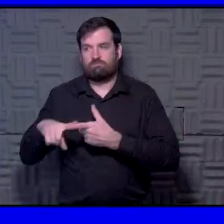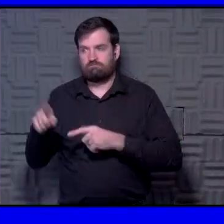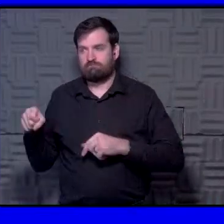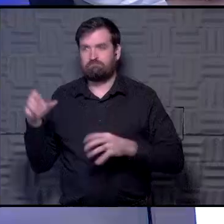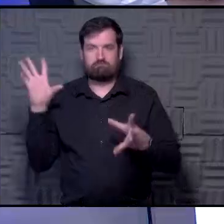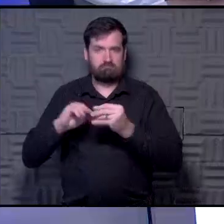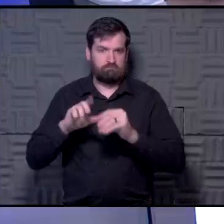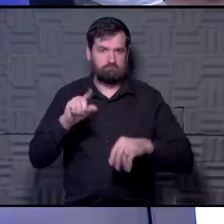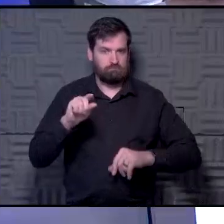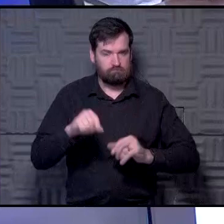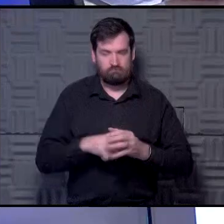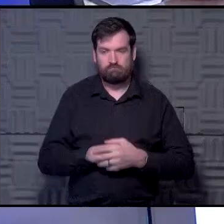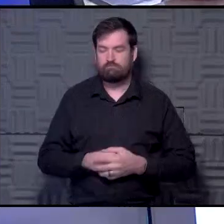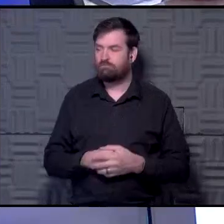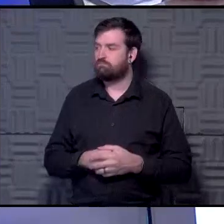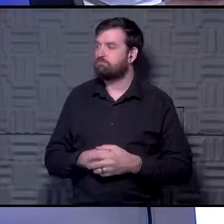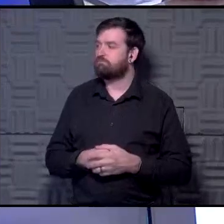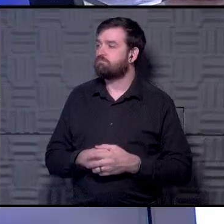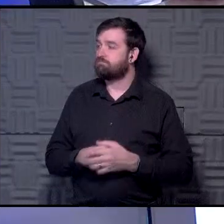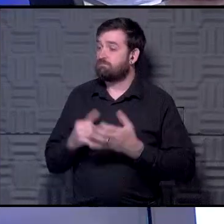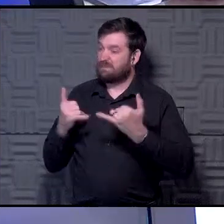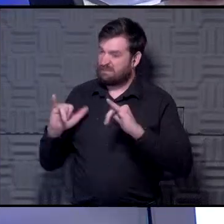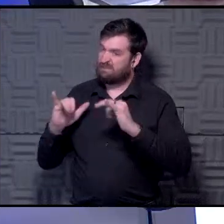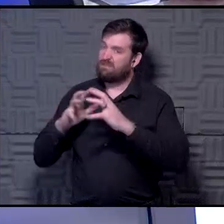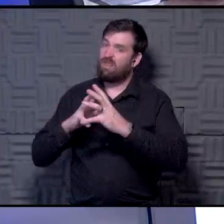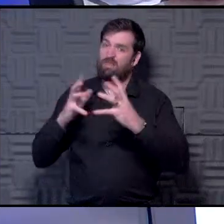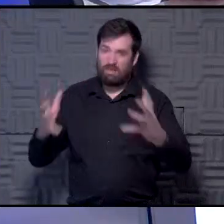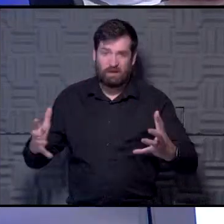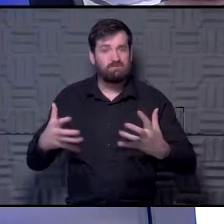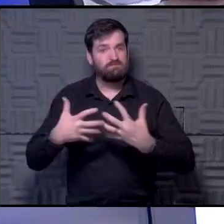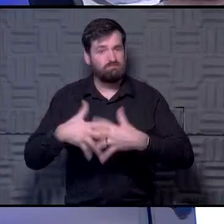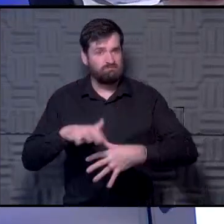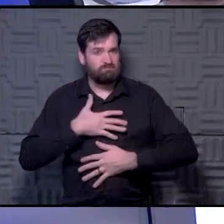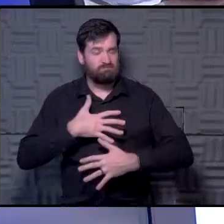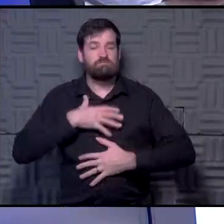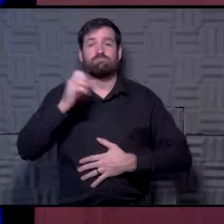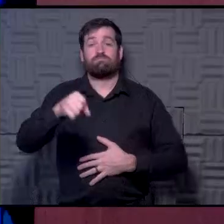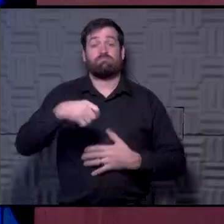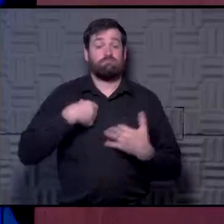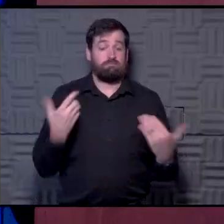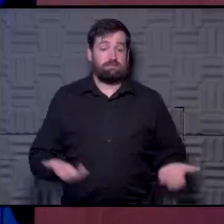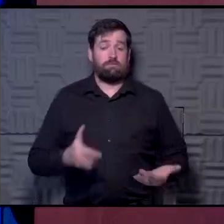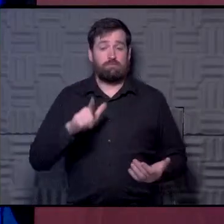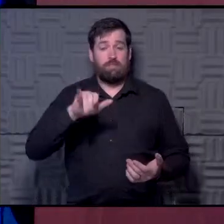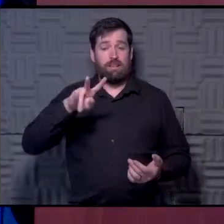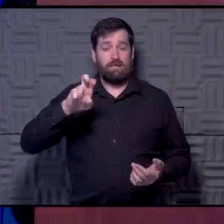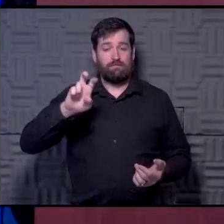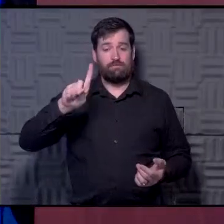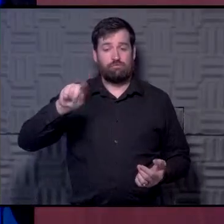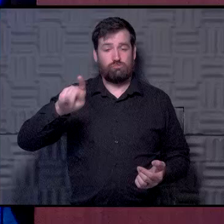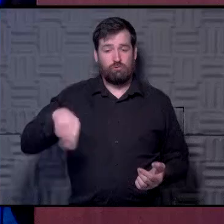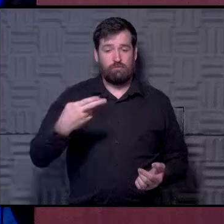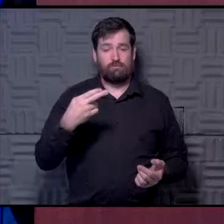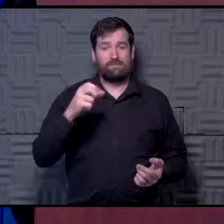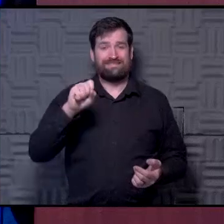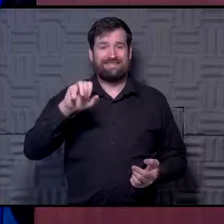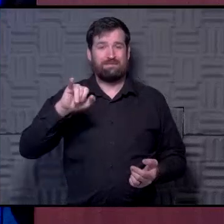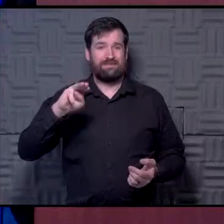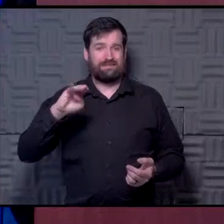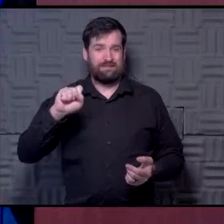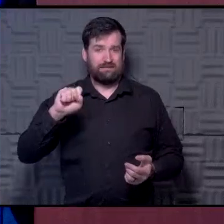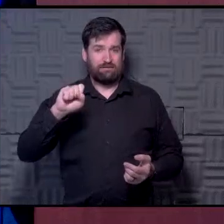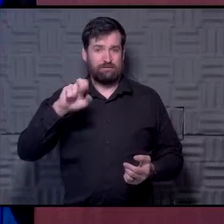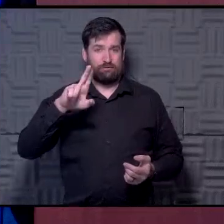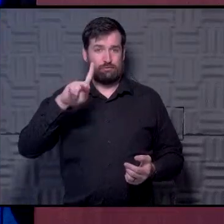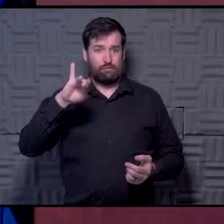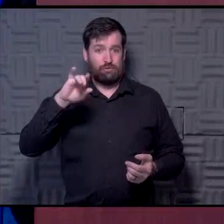Yeah. Yep. So that's still a lot. And anyway, so we're broadcasting live with you from the Dulles Simons Family Studio. We're delighted to be with you